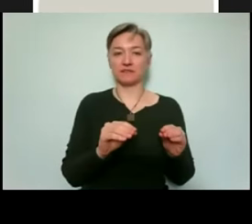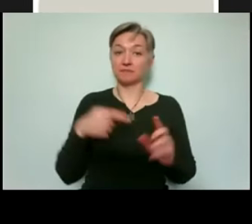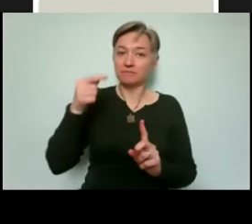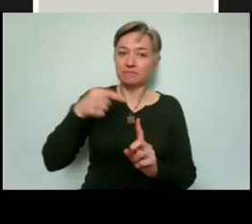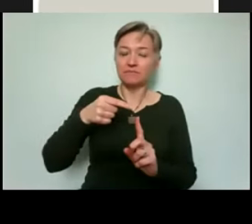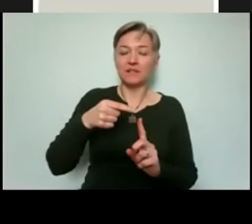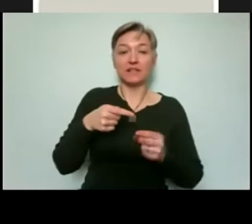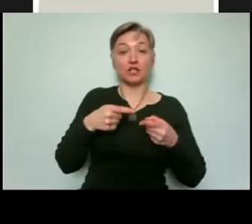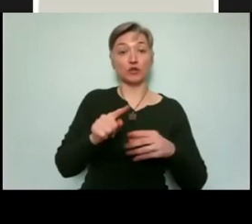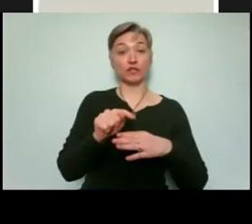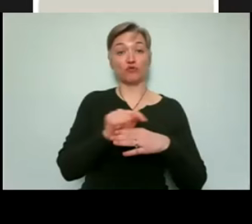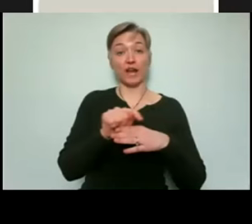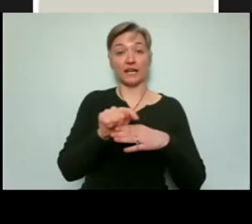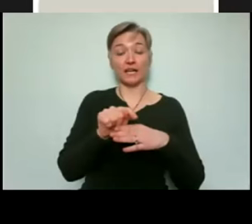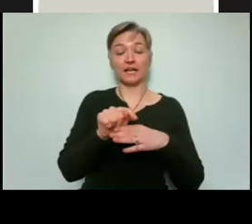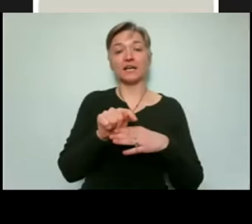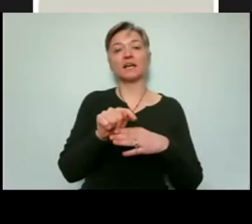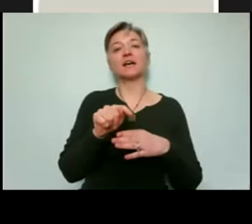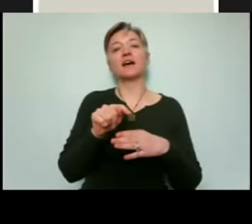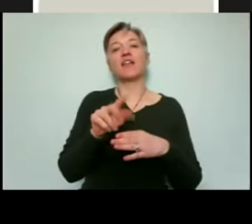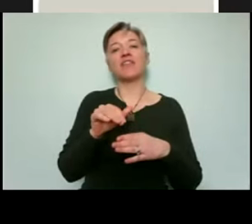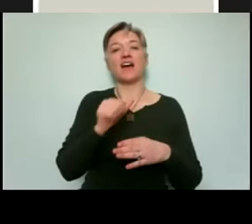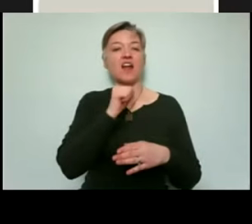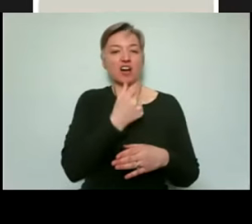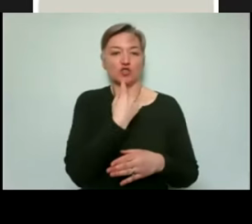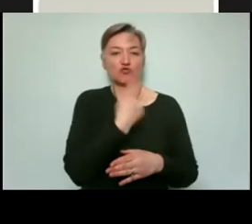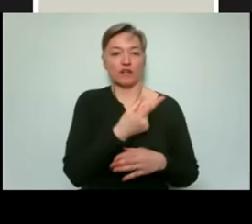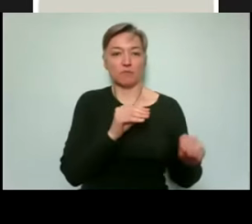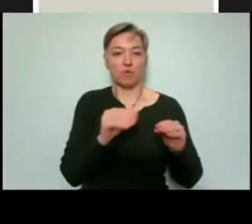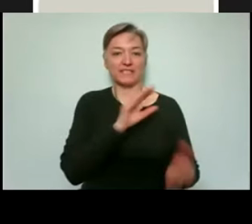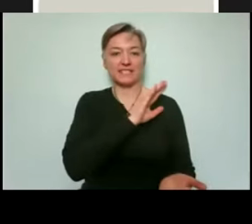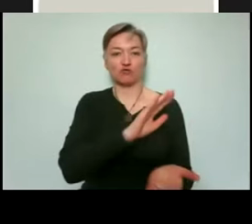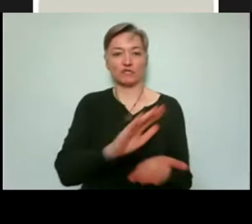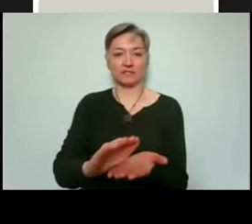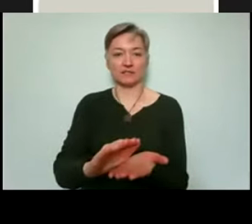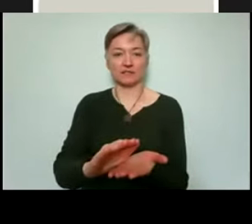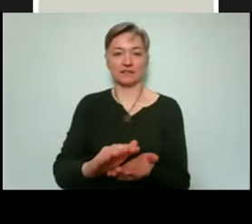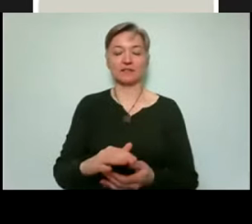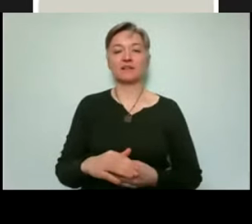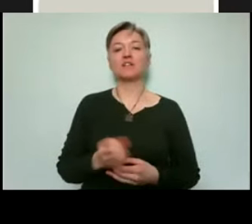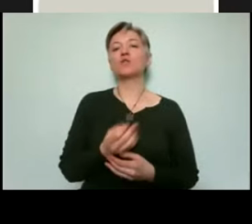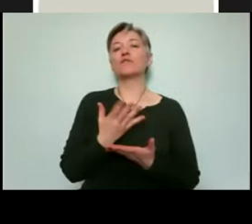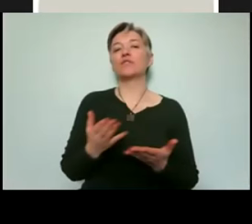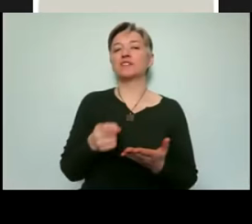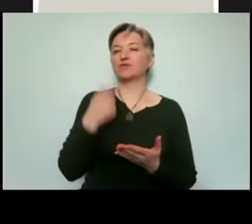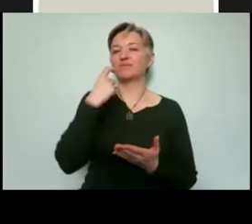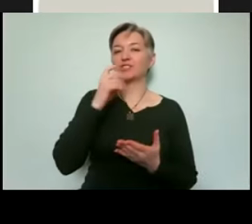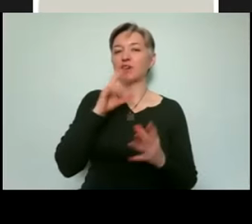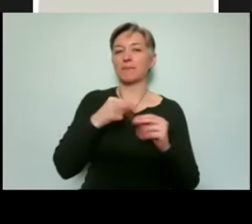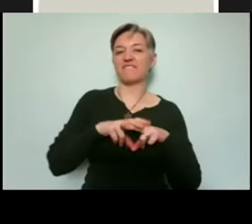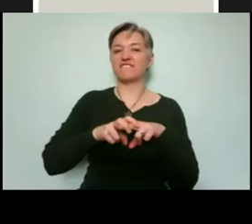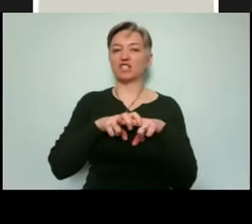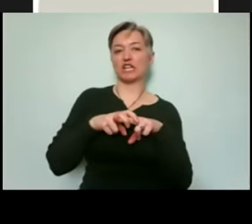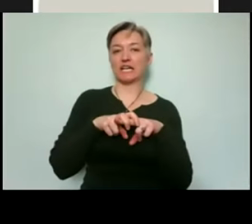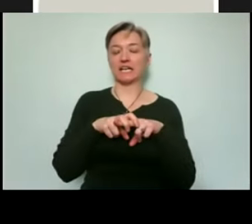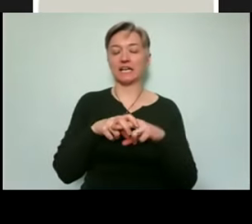as during the training, the uninstructed movements decreasing. And I think a couple of things. You were just talking about fidgeting. I would imagine